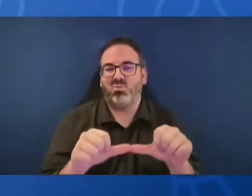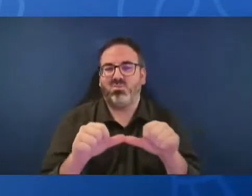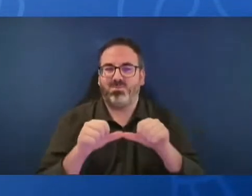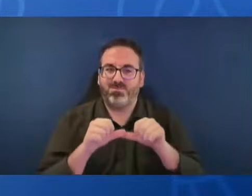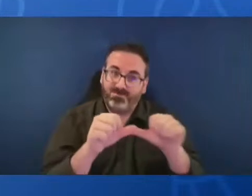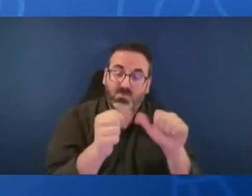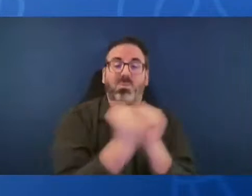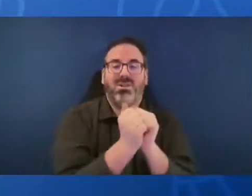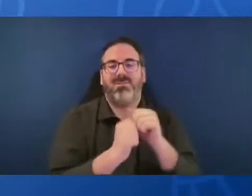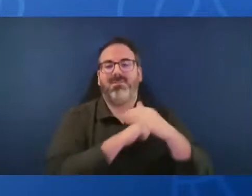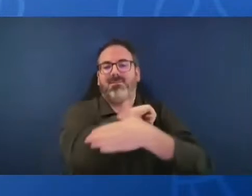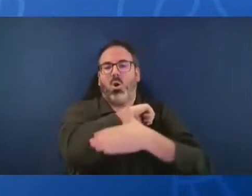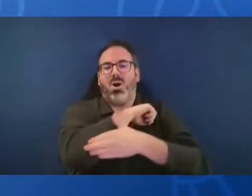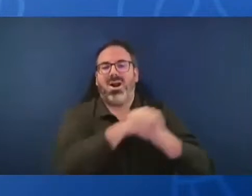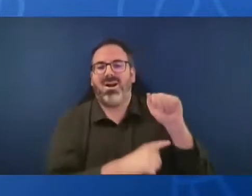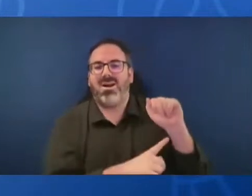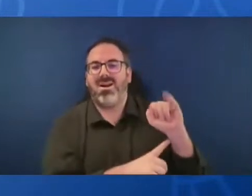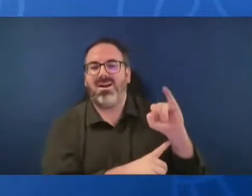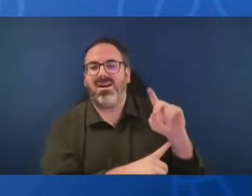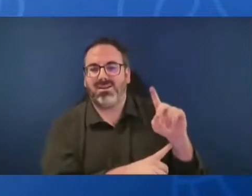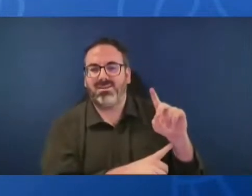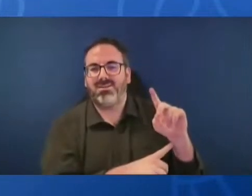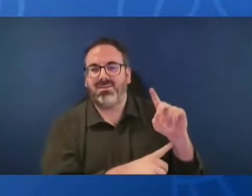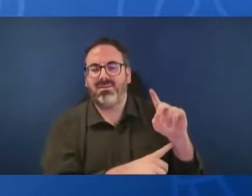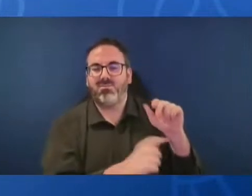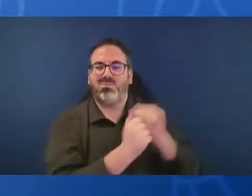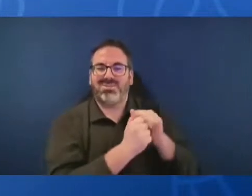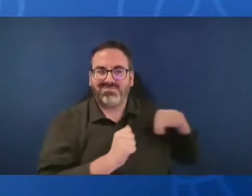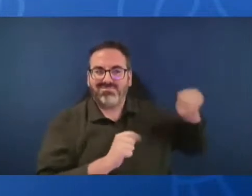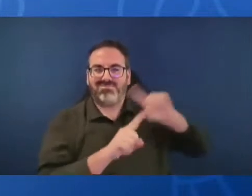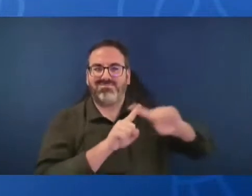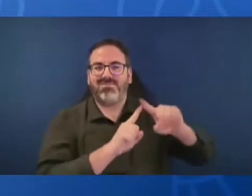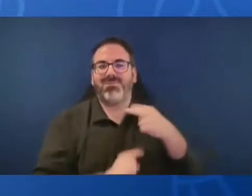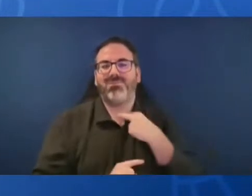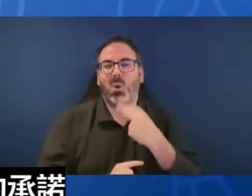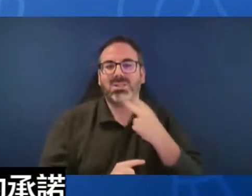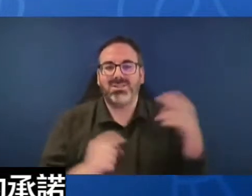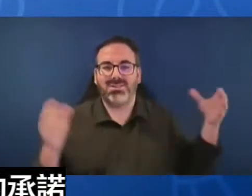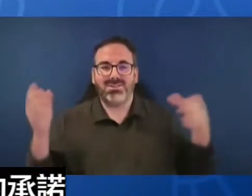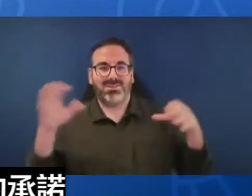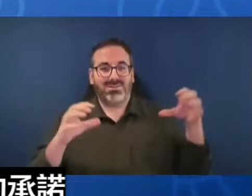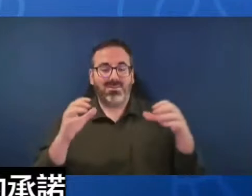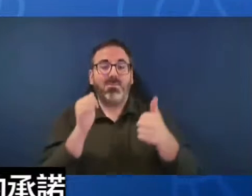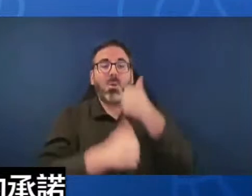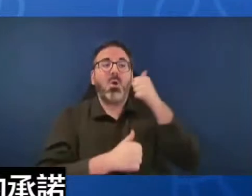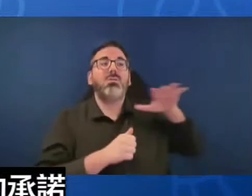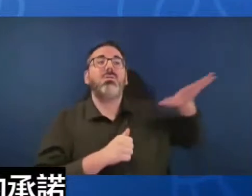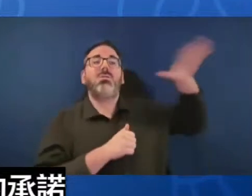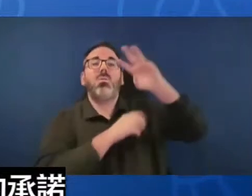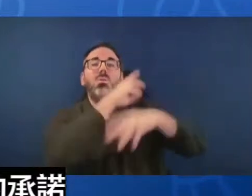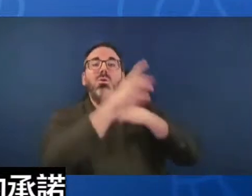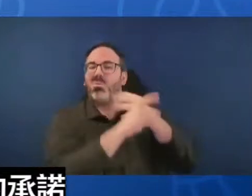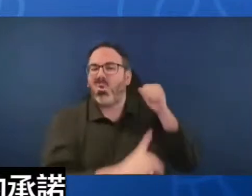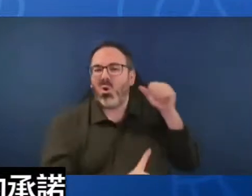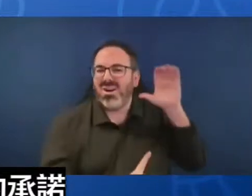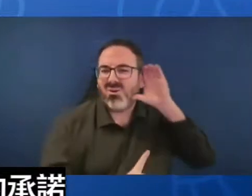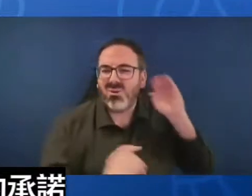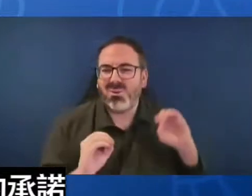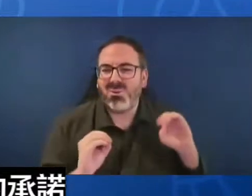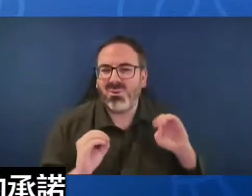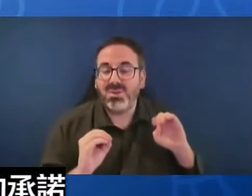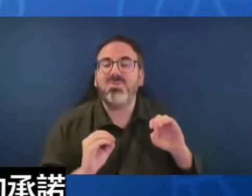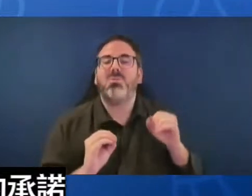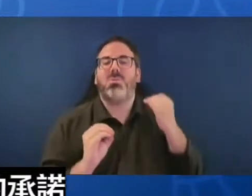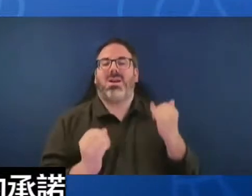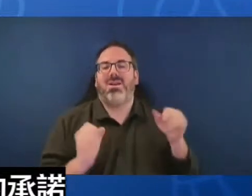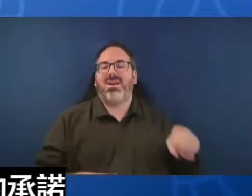part of democracy. And of course, you want every nation to have that kind of commitment as well when it comes to who's able to be heard. So that's a